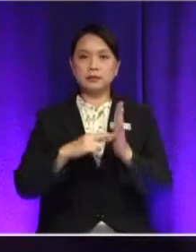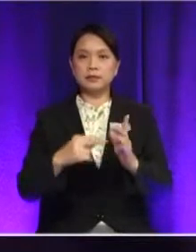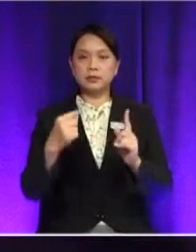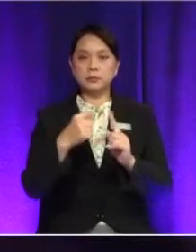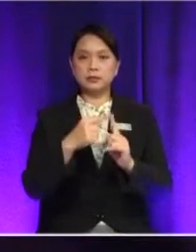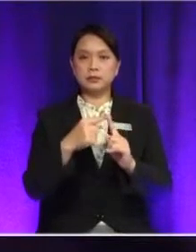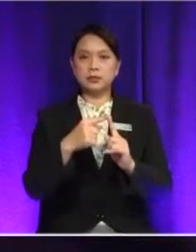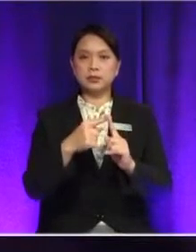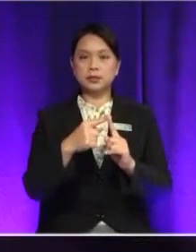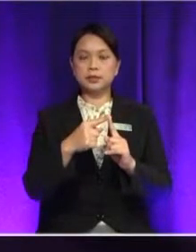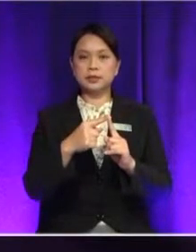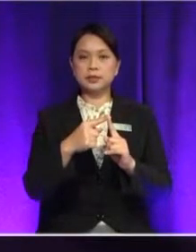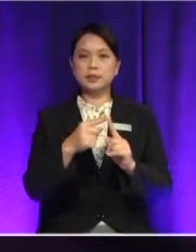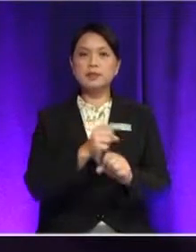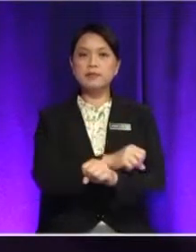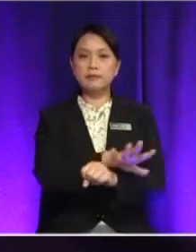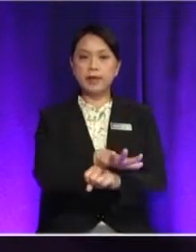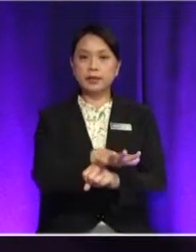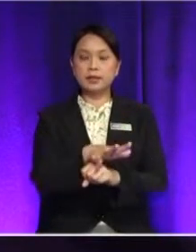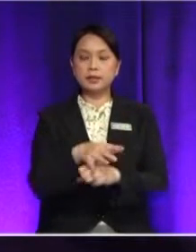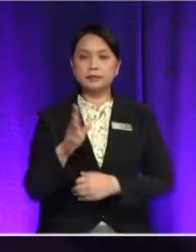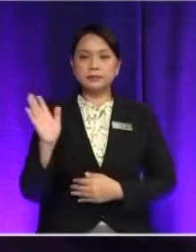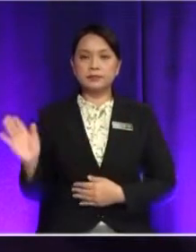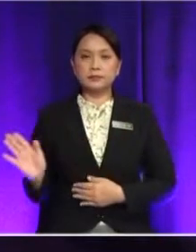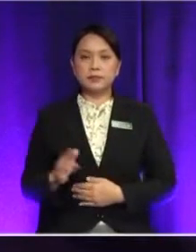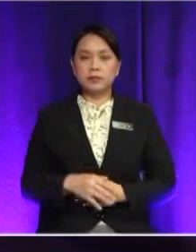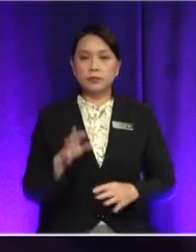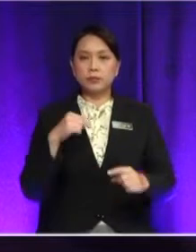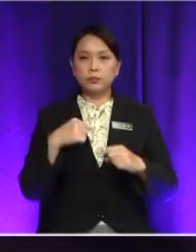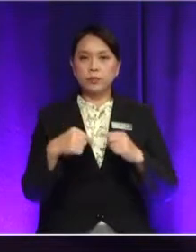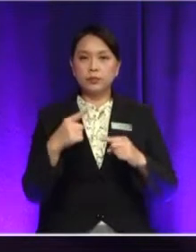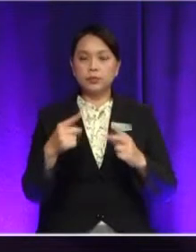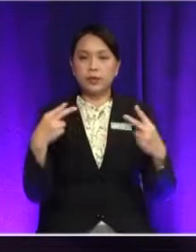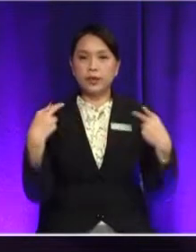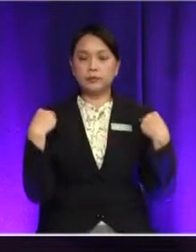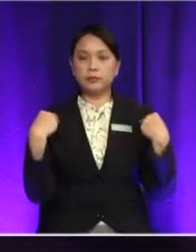word effect. Mm-hmm. So, when you have already found the correct